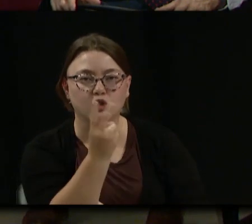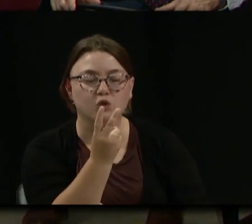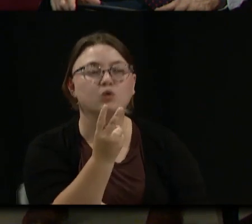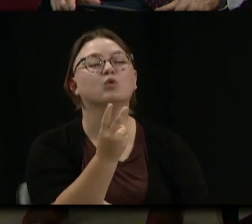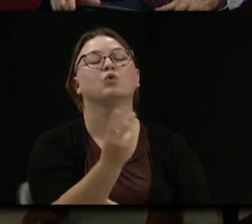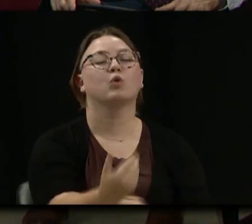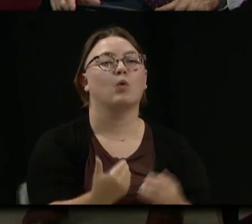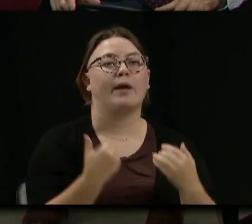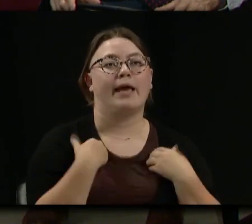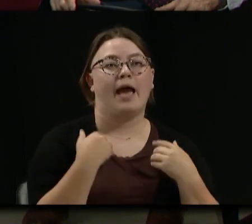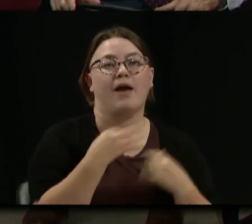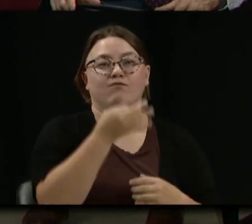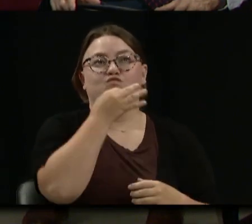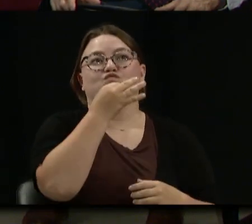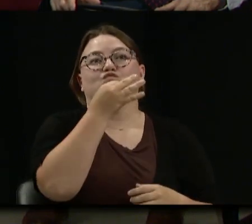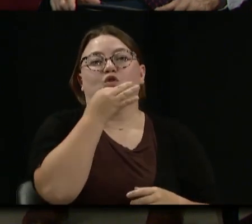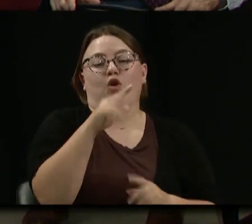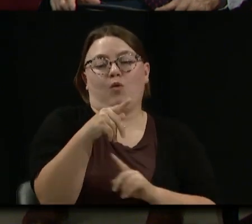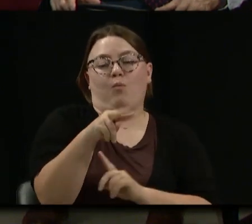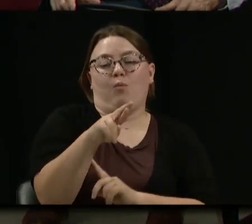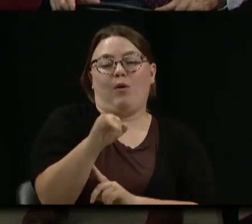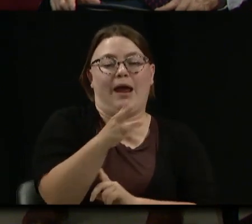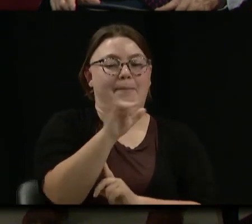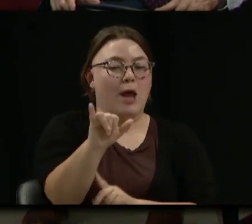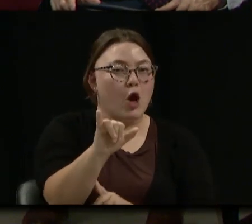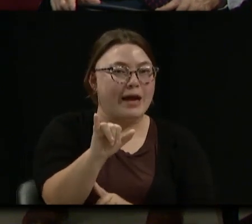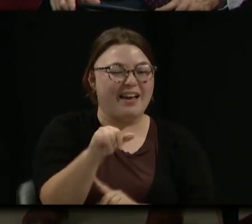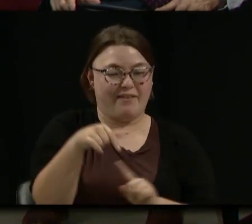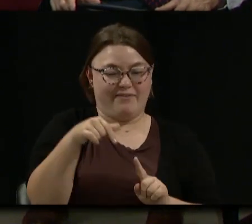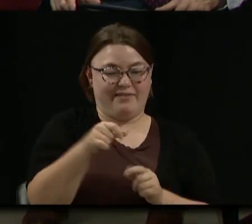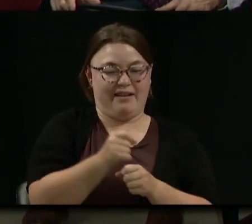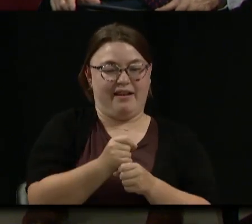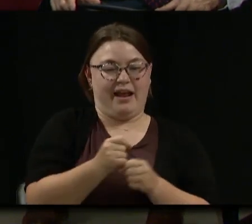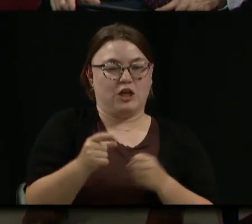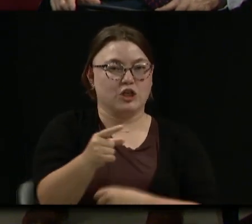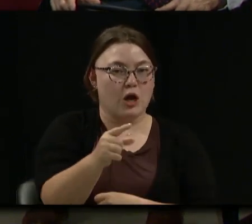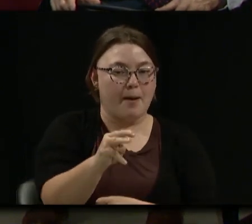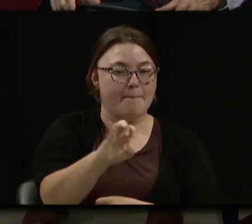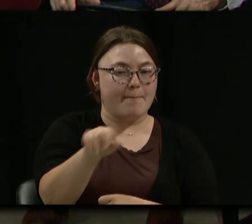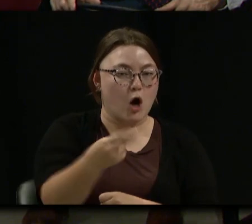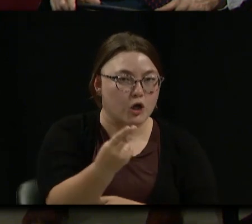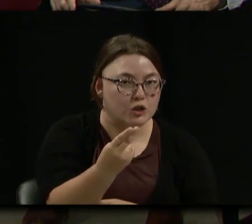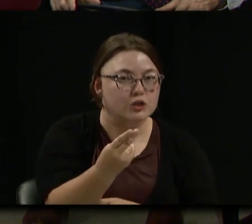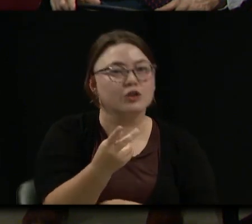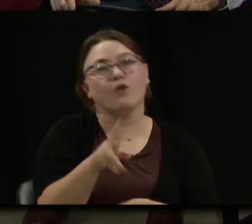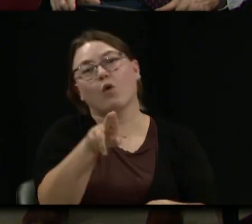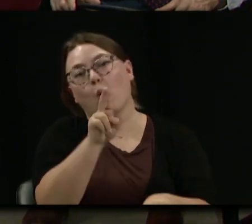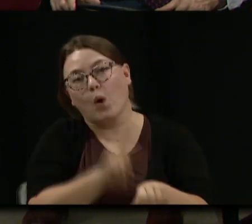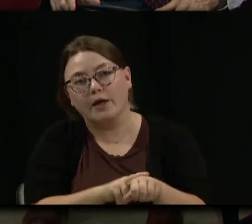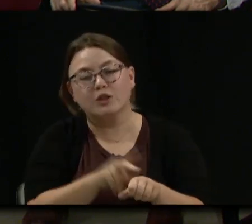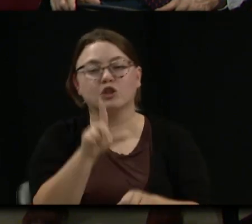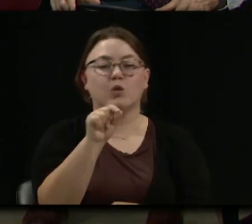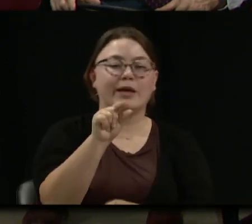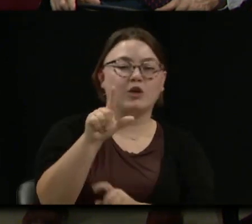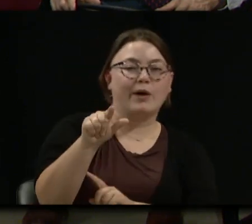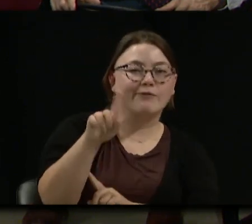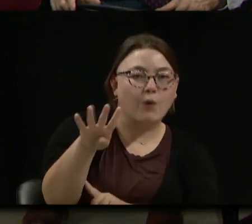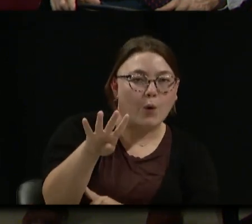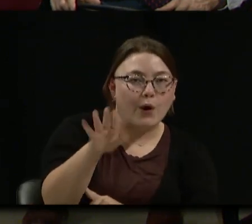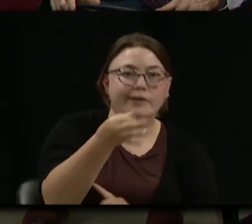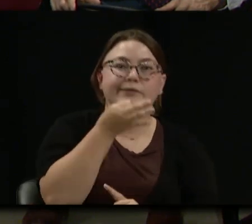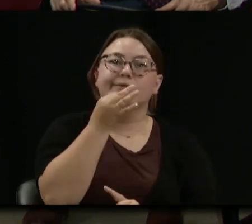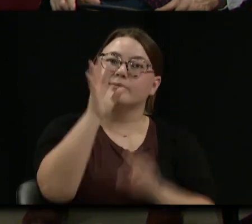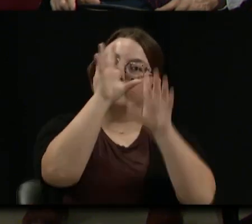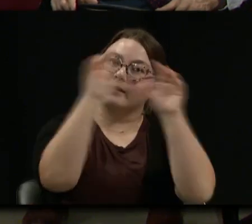a presidential primary year coming in March 19th, Sure. and then, of course, 2024 in November is the big one that we